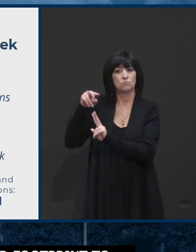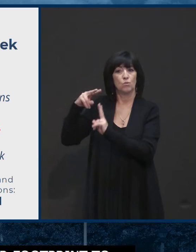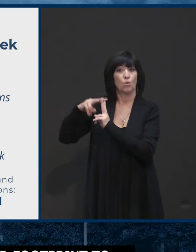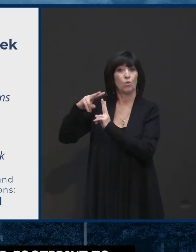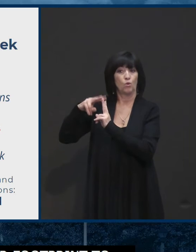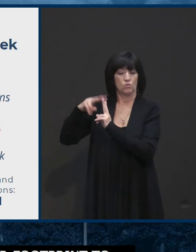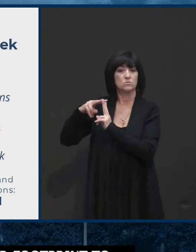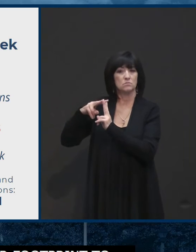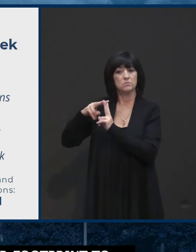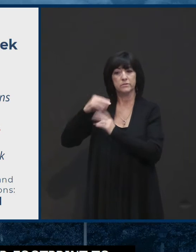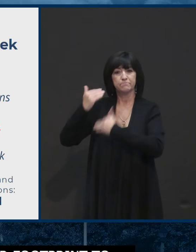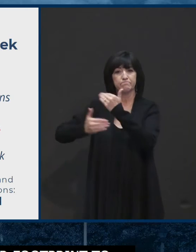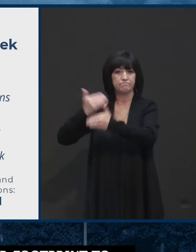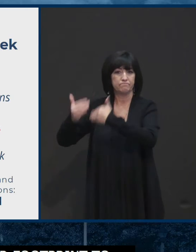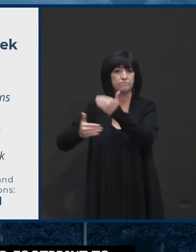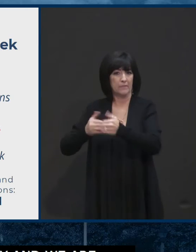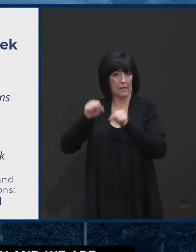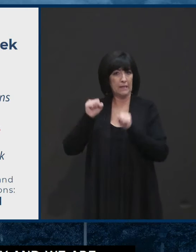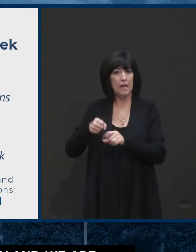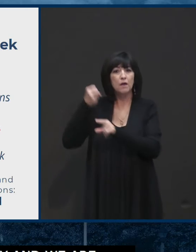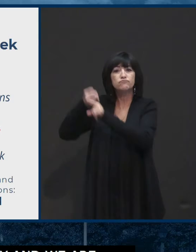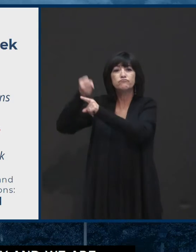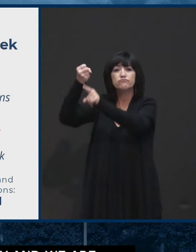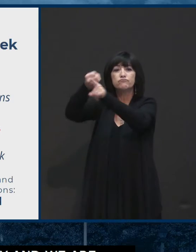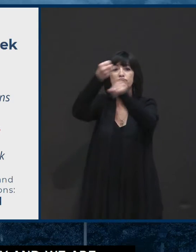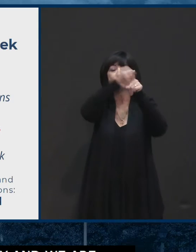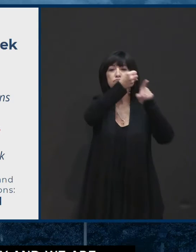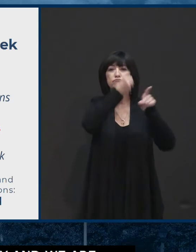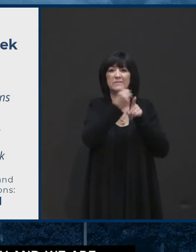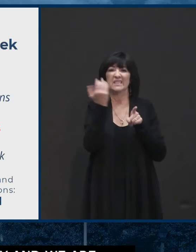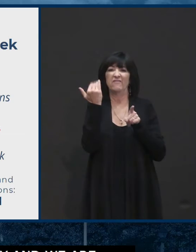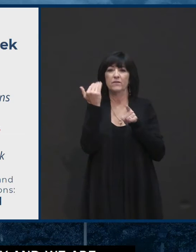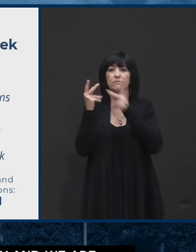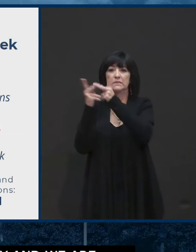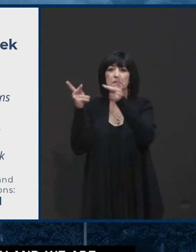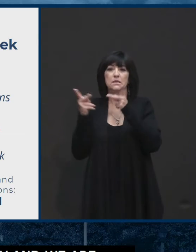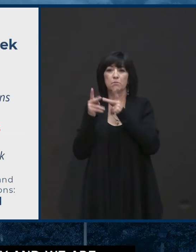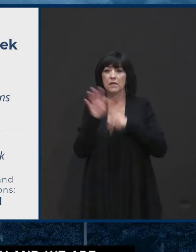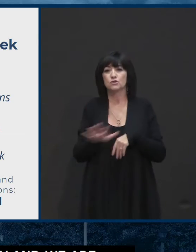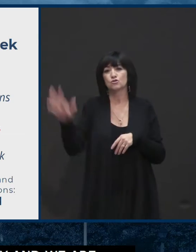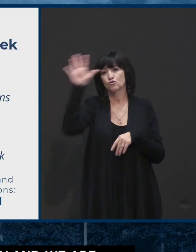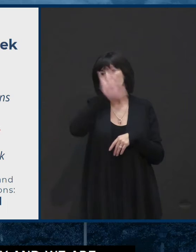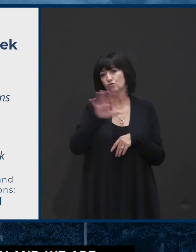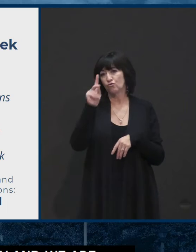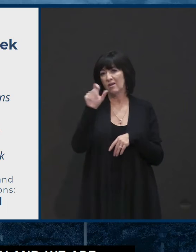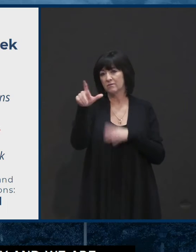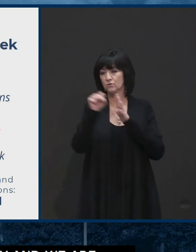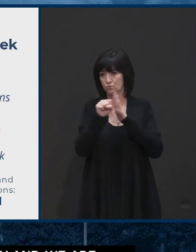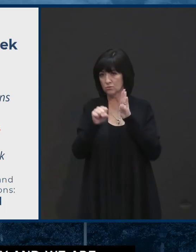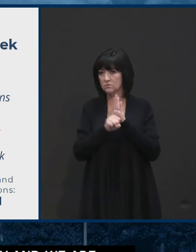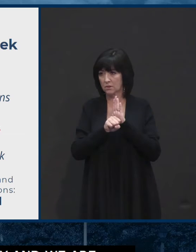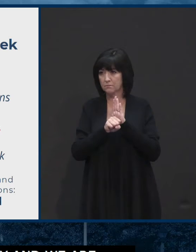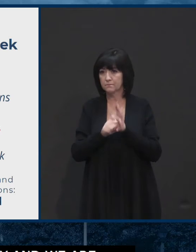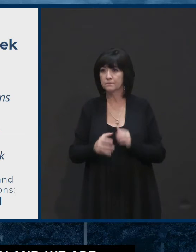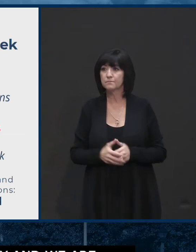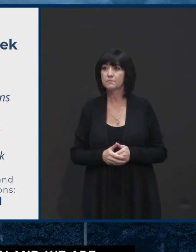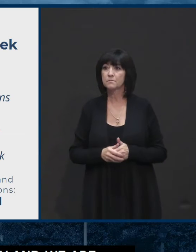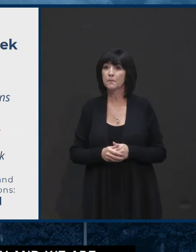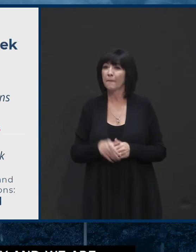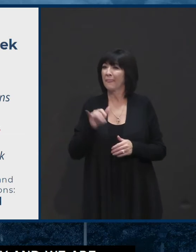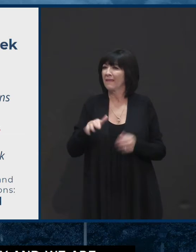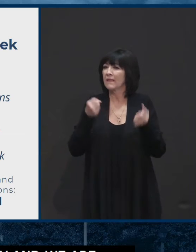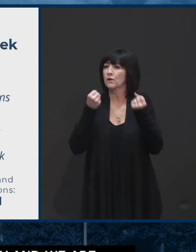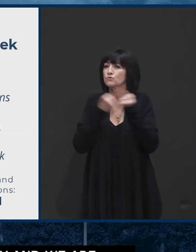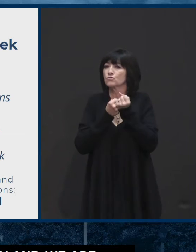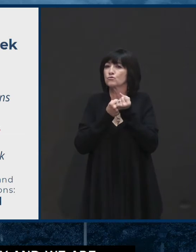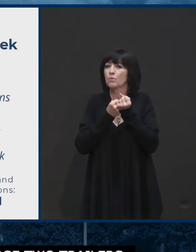week around the state. We'll continue to do some of the drive-throughs where it makes sense, where you have the volume to support the